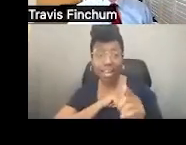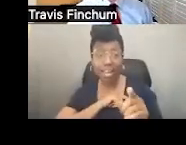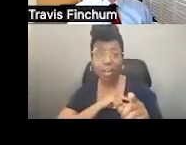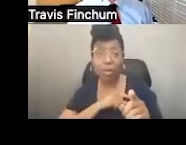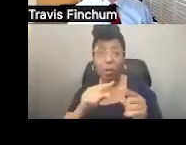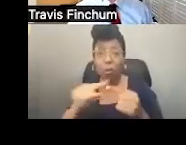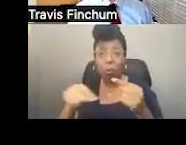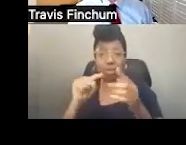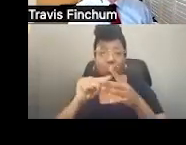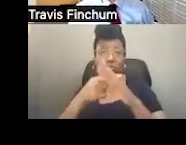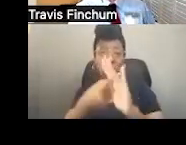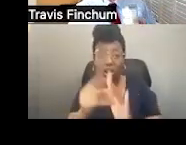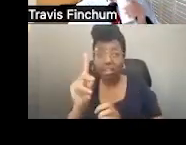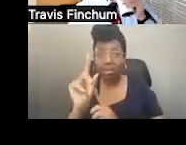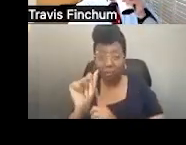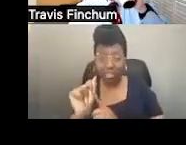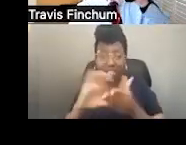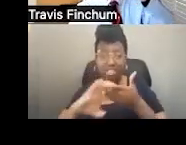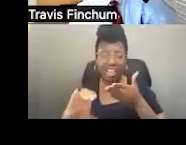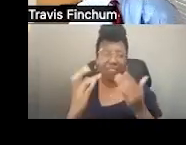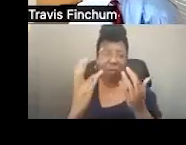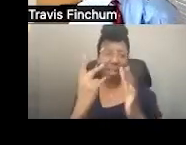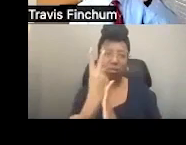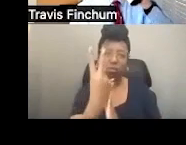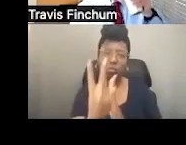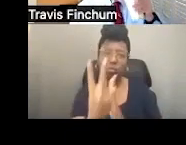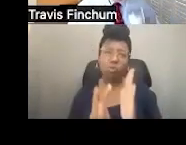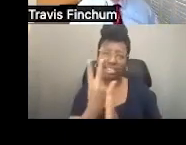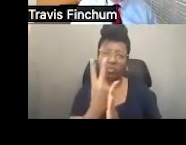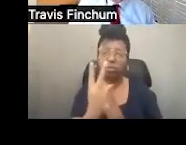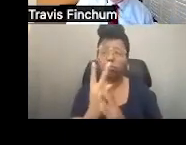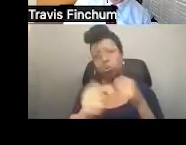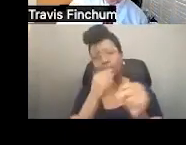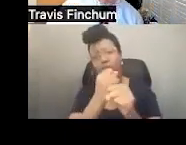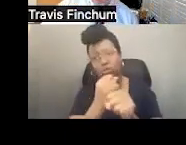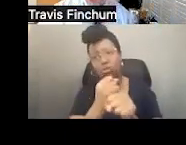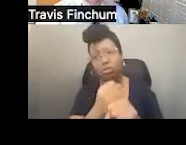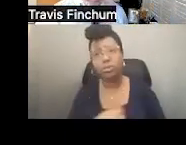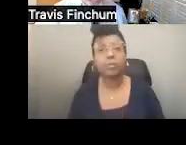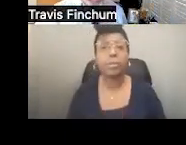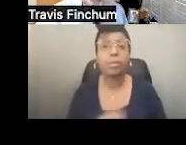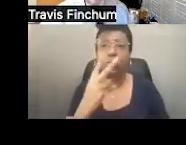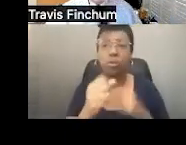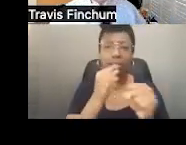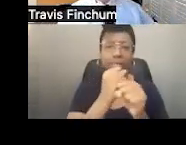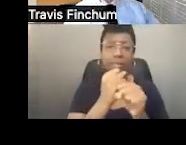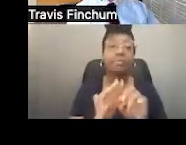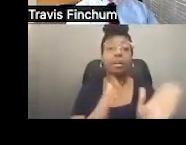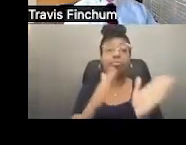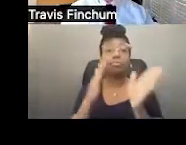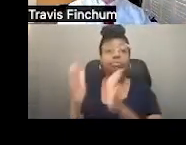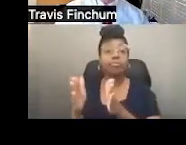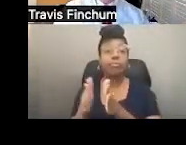a disability check is 24 months. The next medical program I wanted to talk about